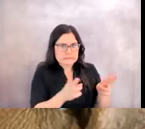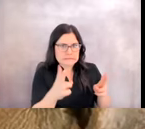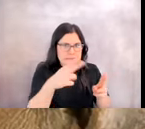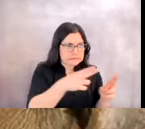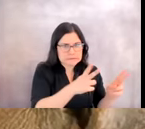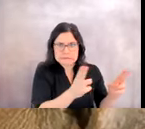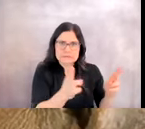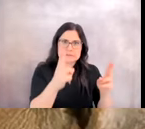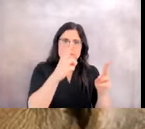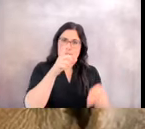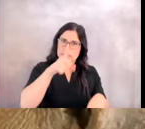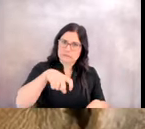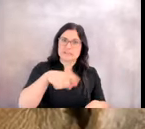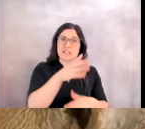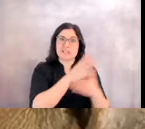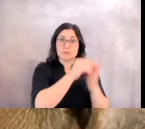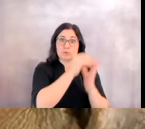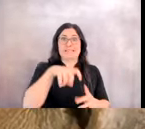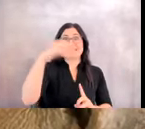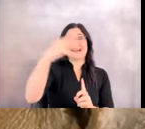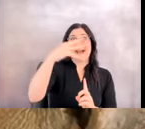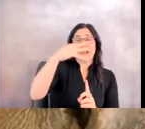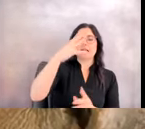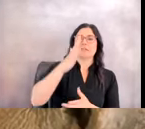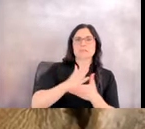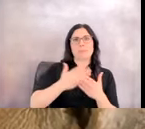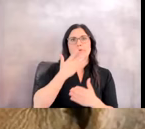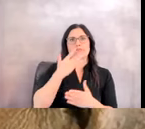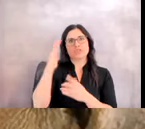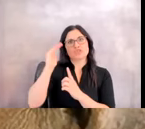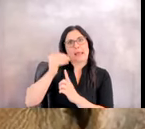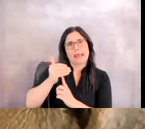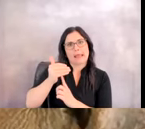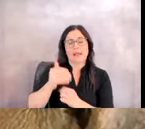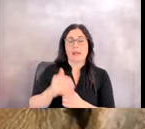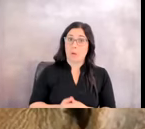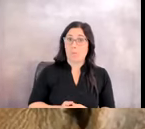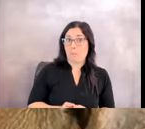branches. Some need to be in the sunlight, some prefer shade.